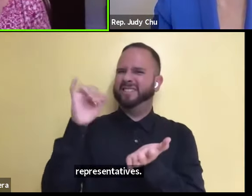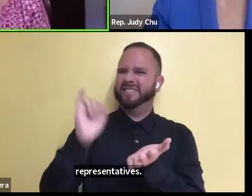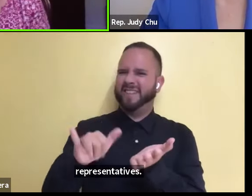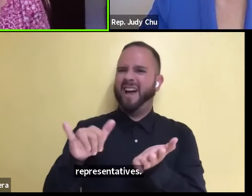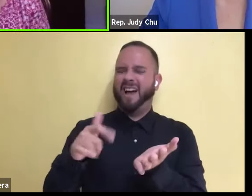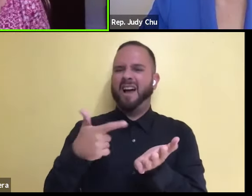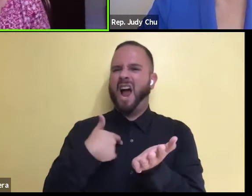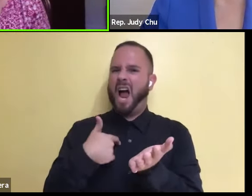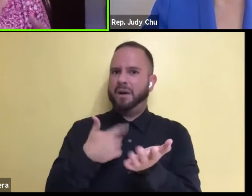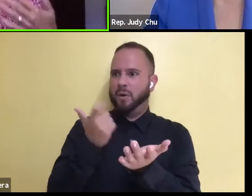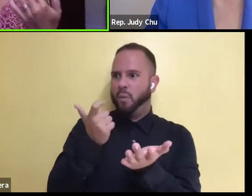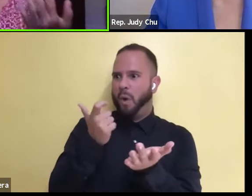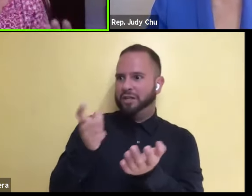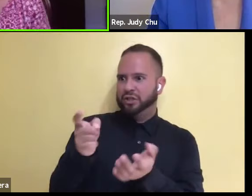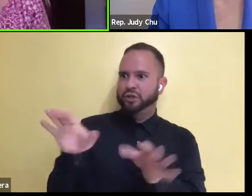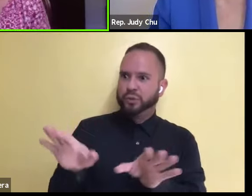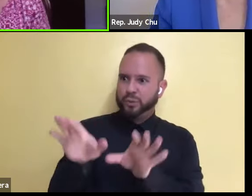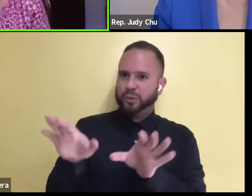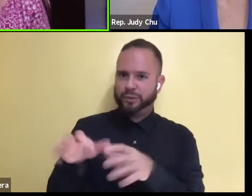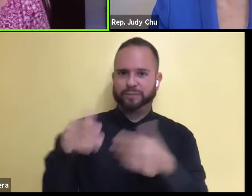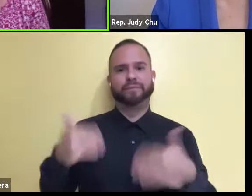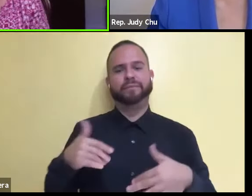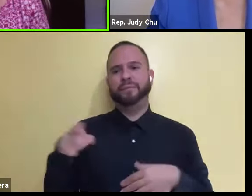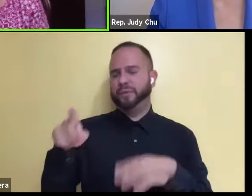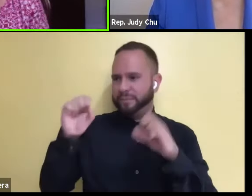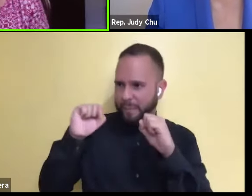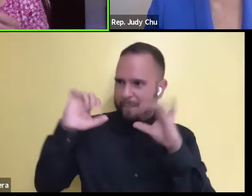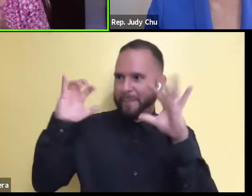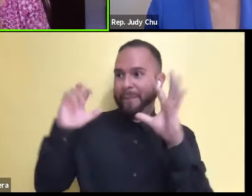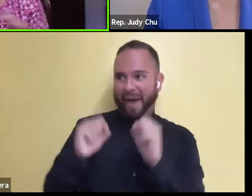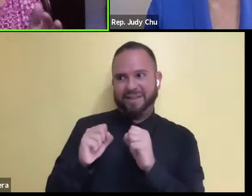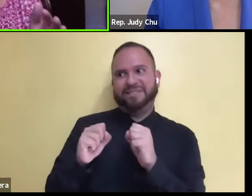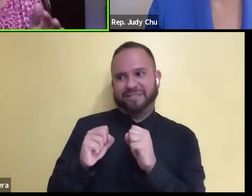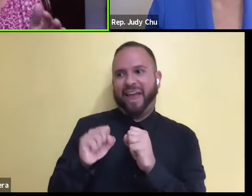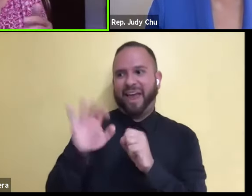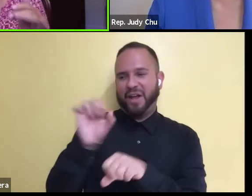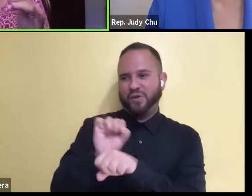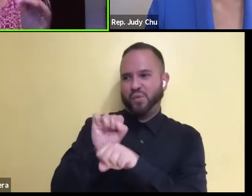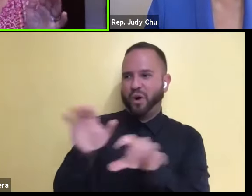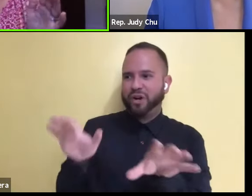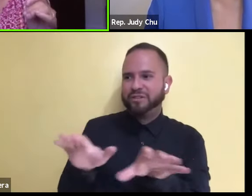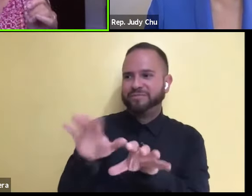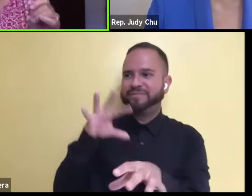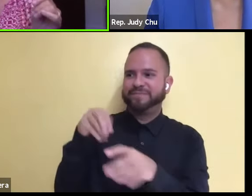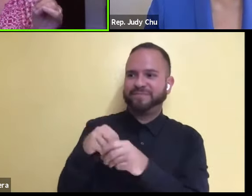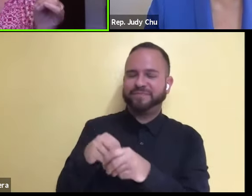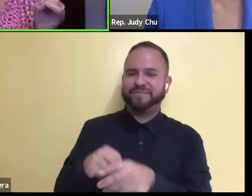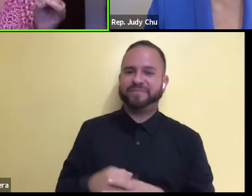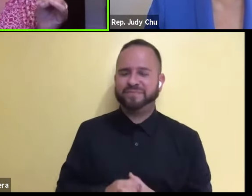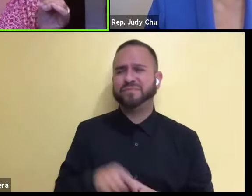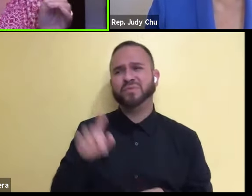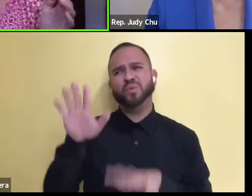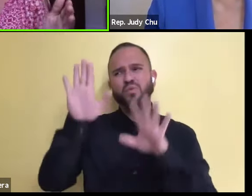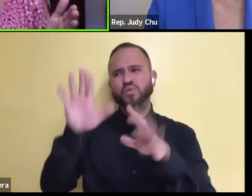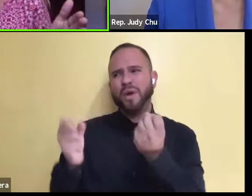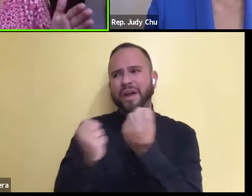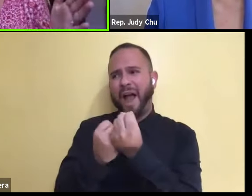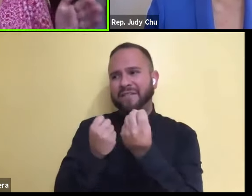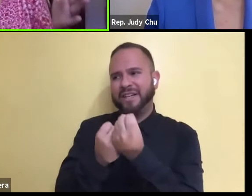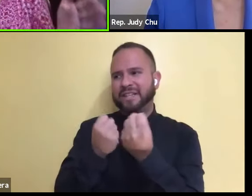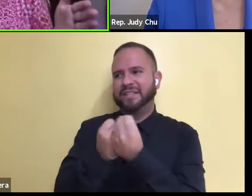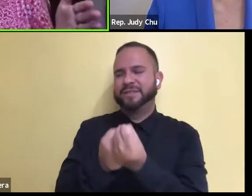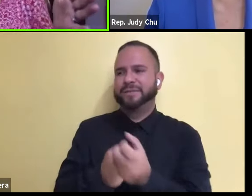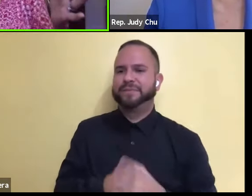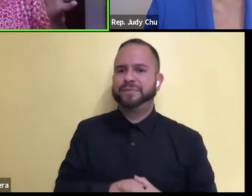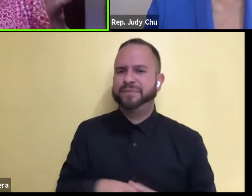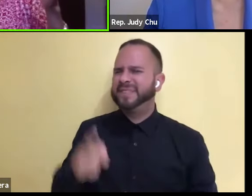actively watching you do, and you are amazing when you're doing this work up on health. Really a great advocate. If you can just tell us